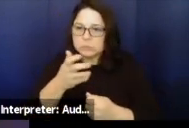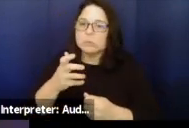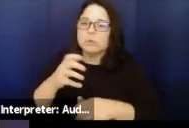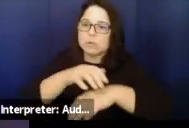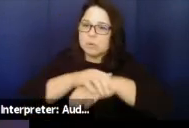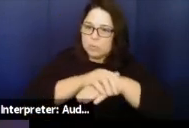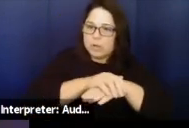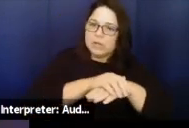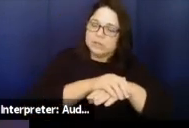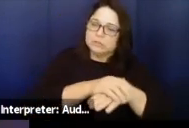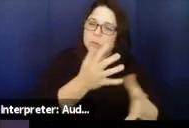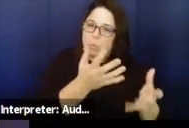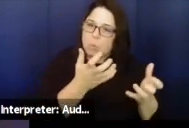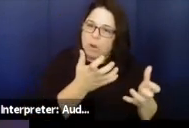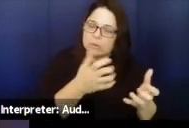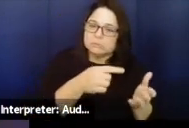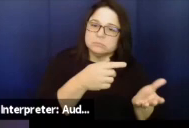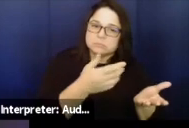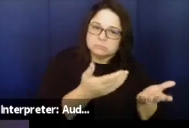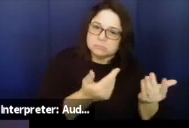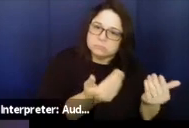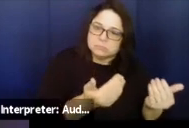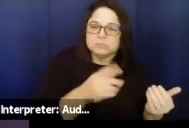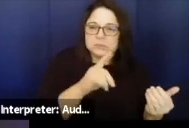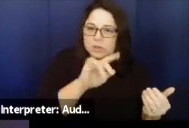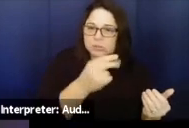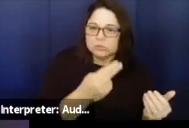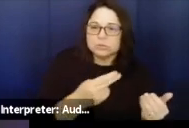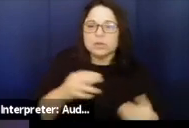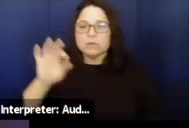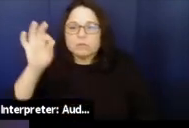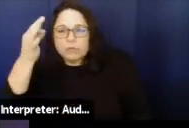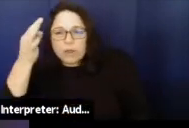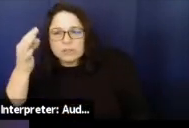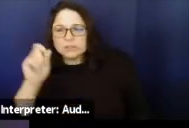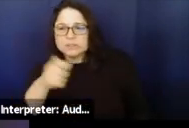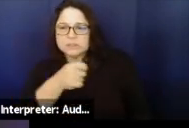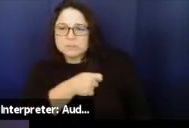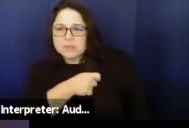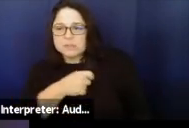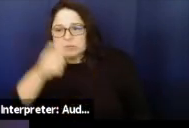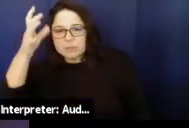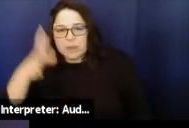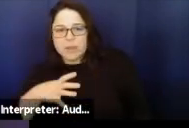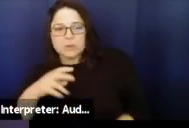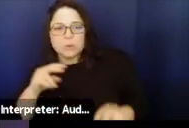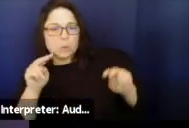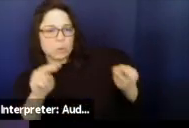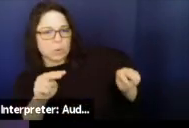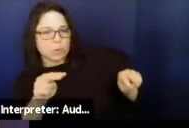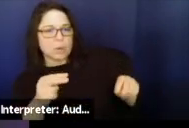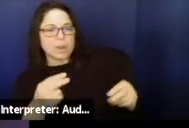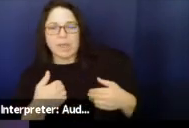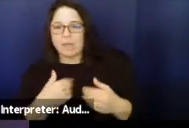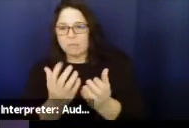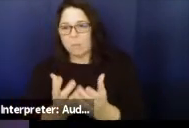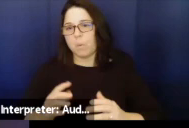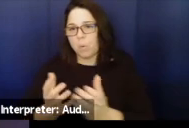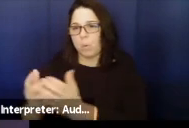a Frenchman and a Spaniard look on, holding out bowls of their own, obviously